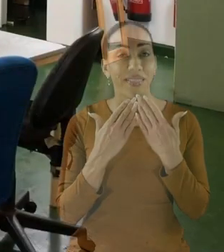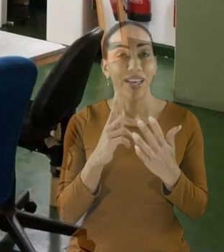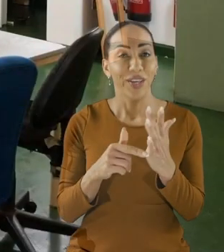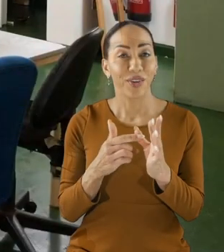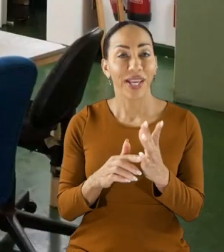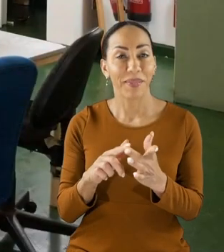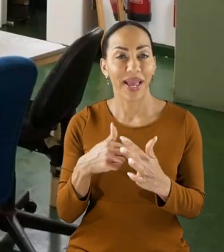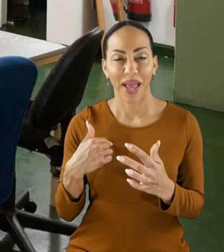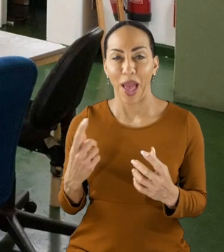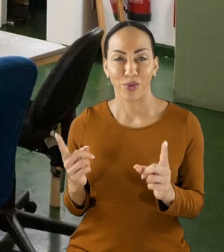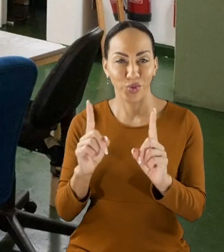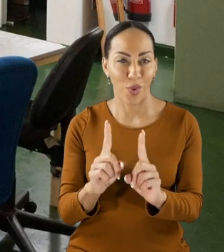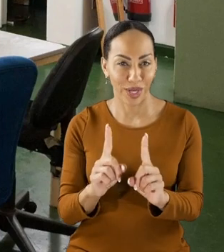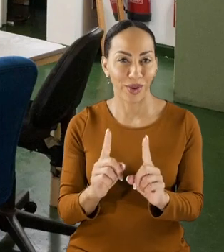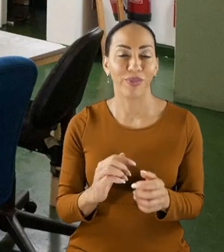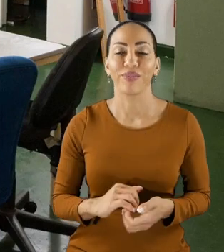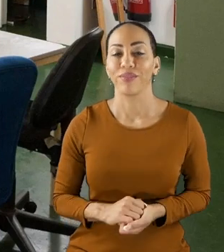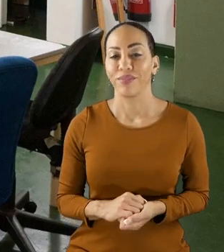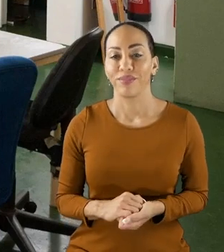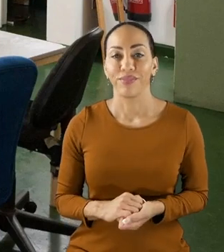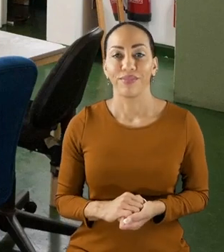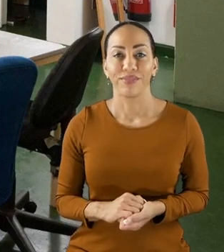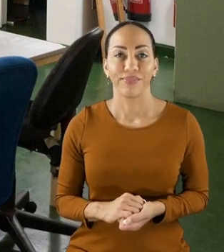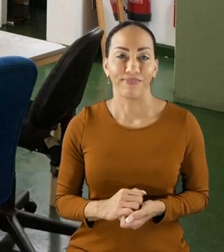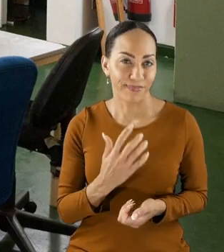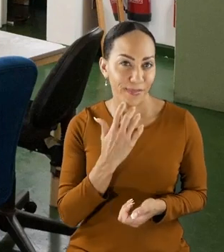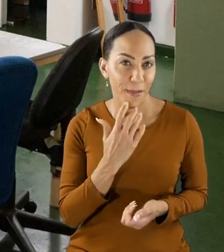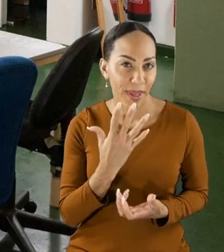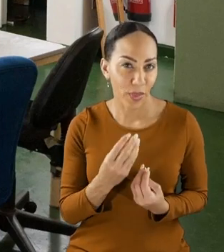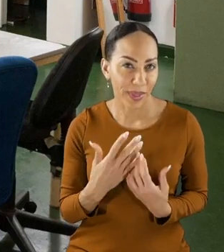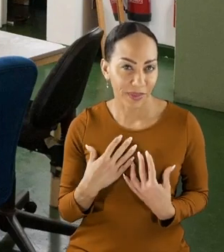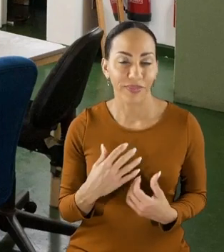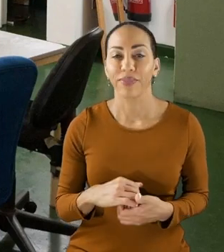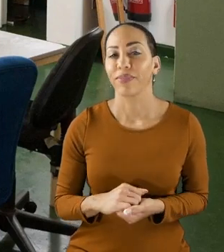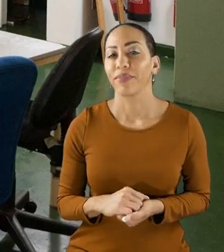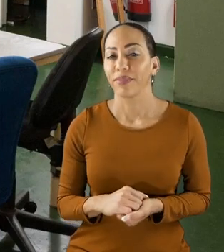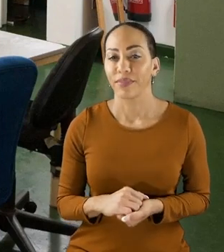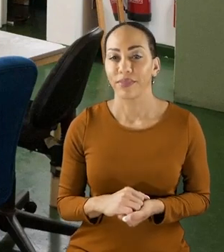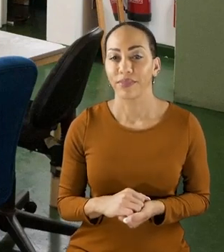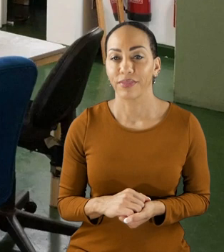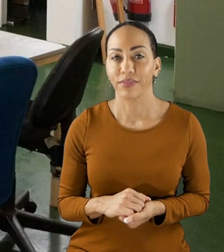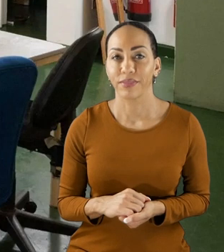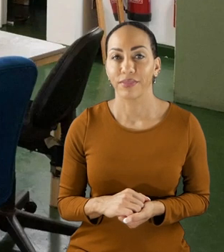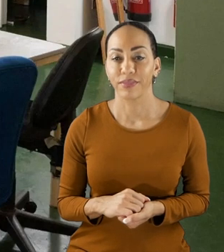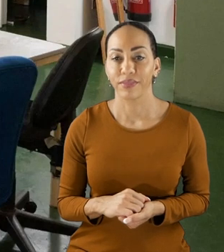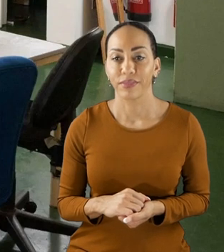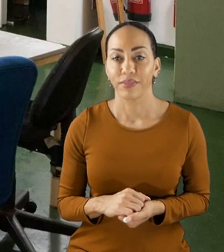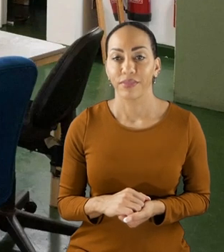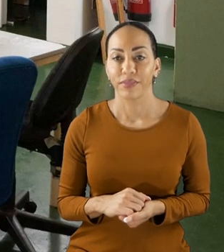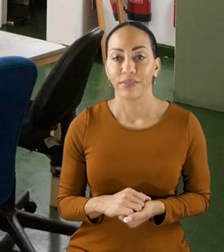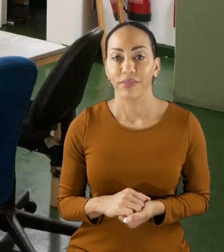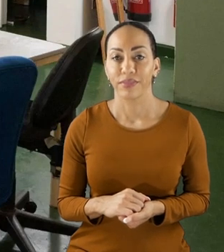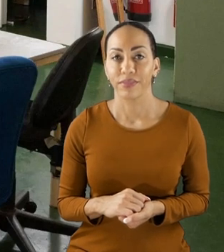Great, thank you, Jamie. I'll join you here. If you just bear with me for a moment. I'm just going